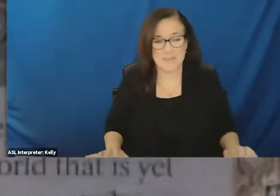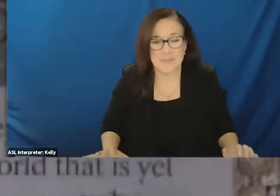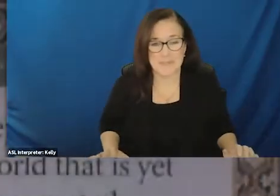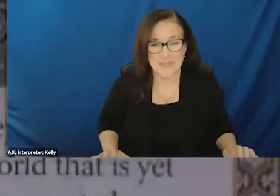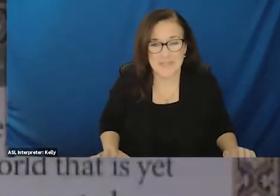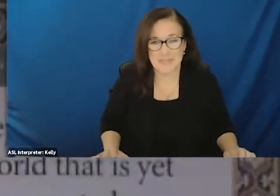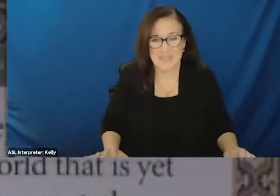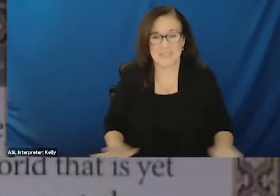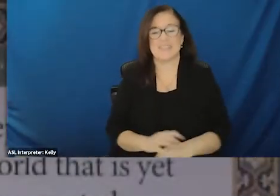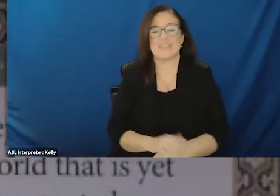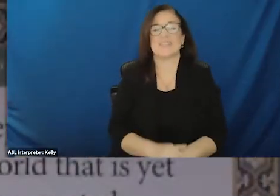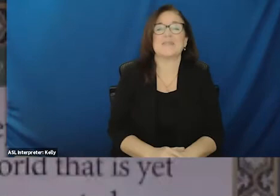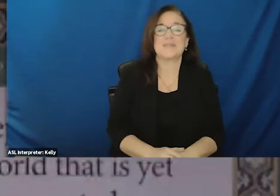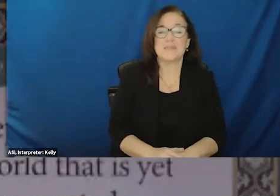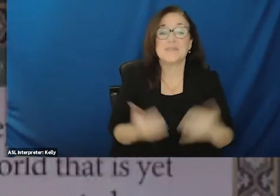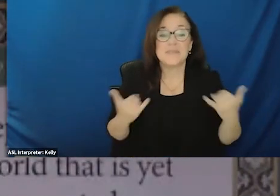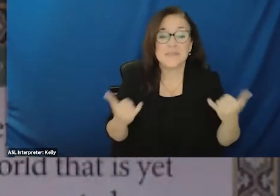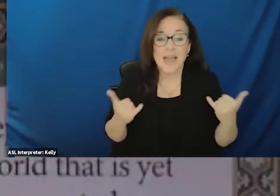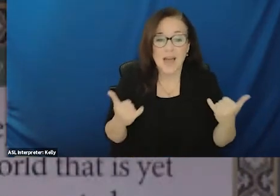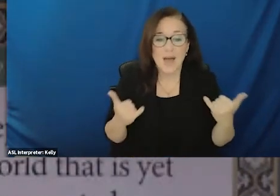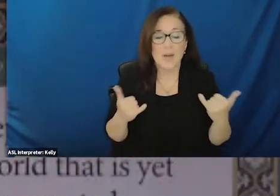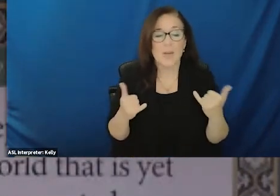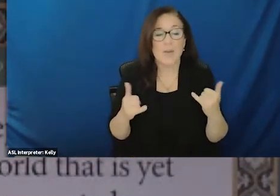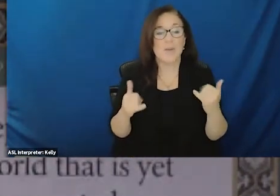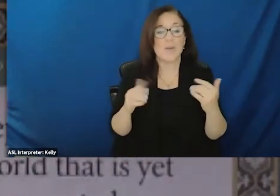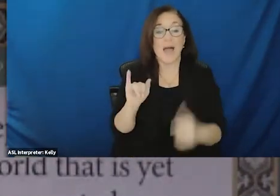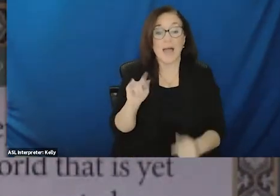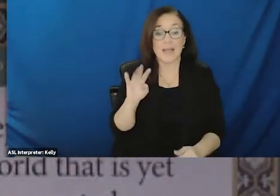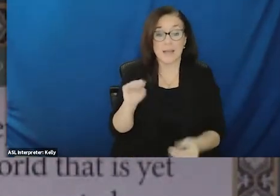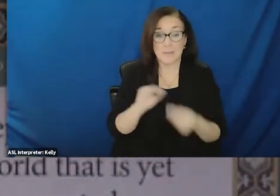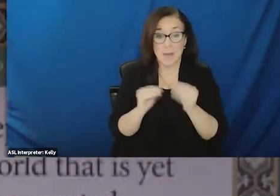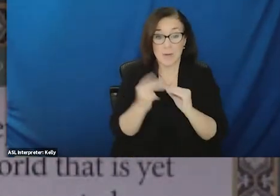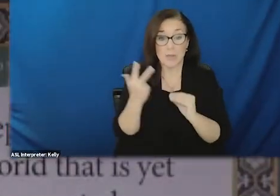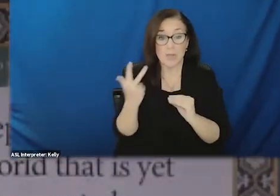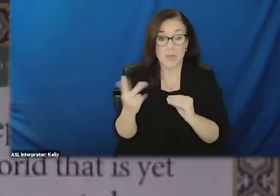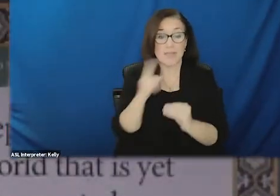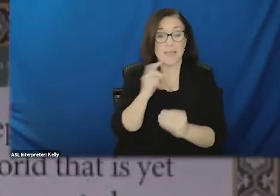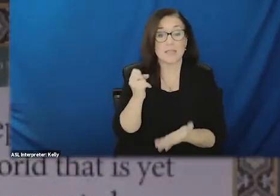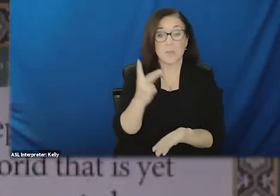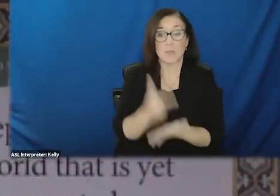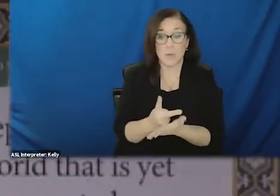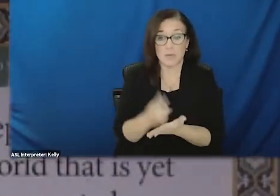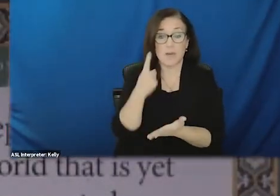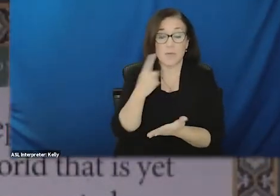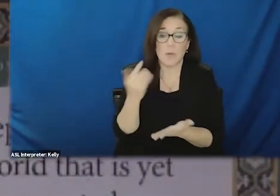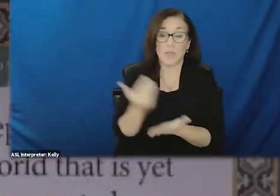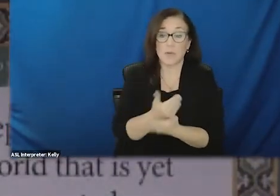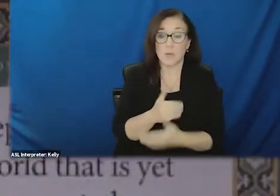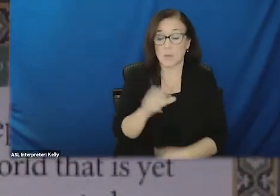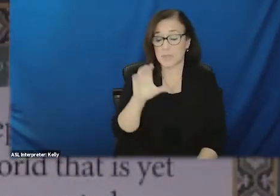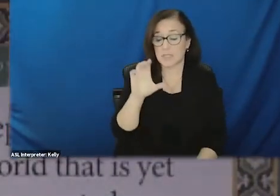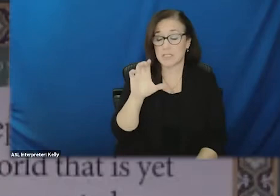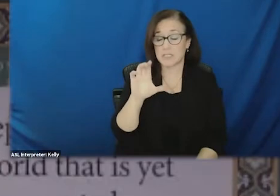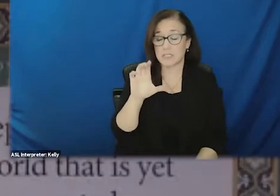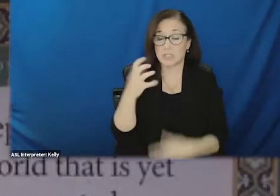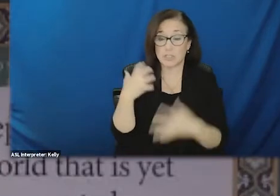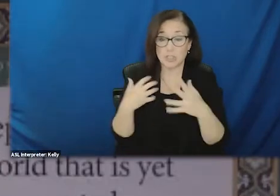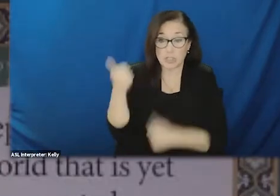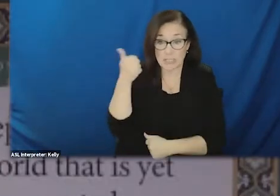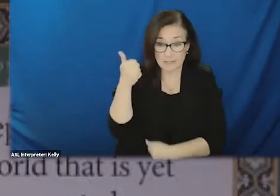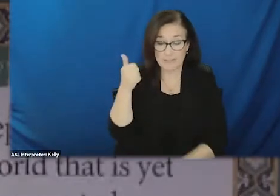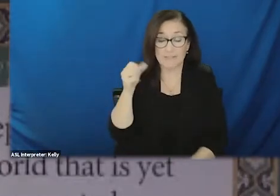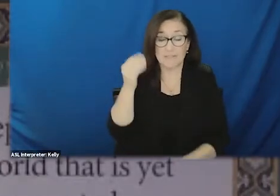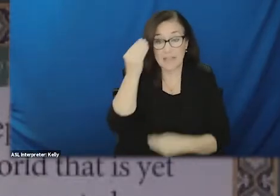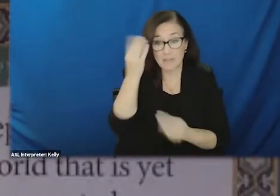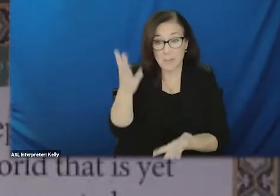On to item number 3, which is the approval of the new job description for Chief Information Officer. For this, I will turn